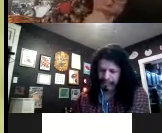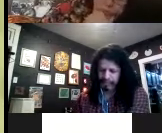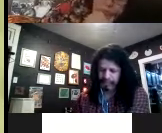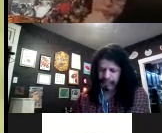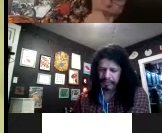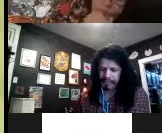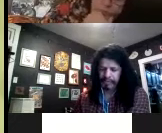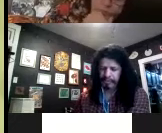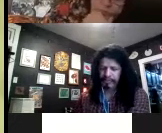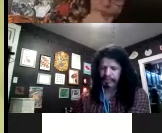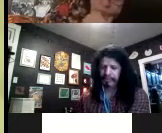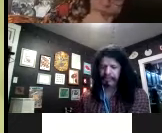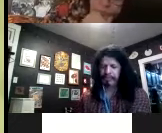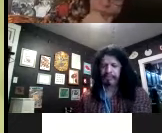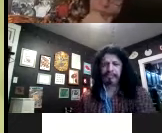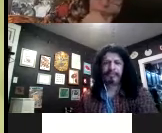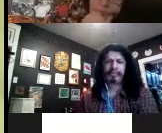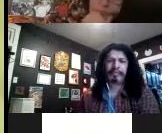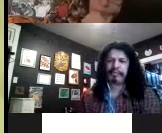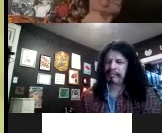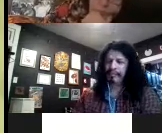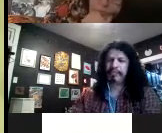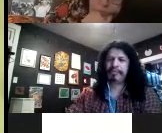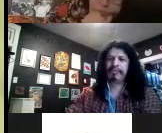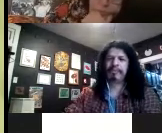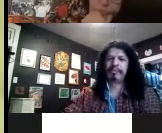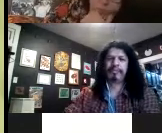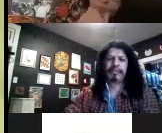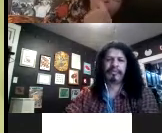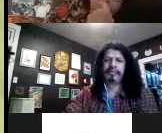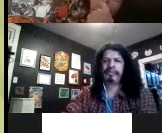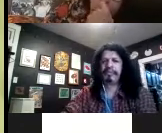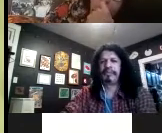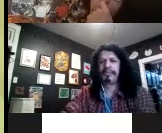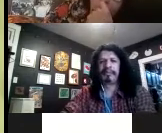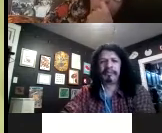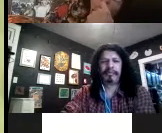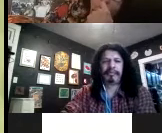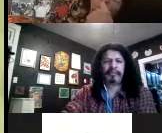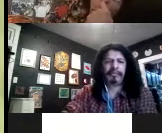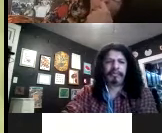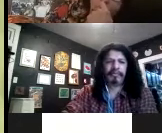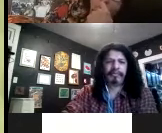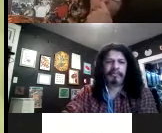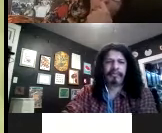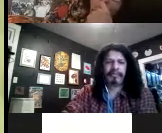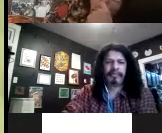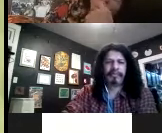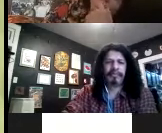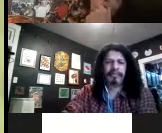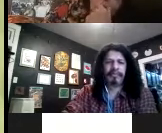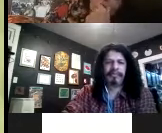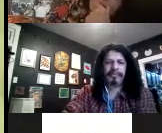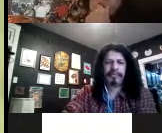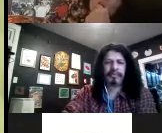of the other segments that we looked at before. Darlington and Bartlett are 2-way streets, you know, for a